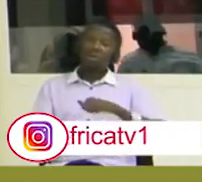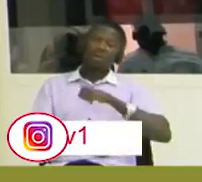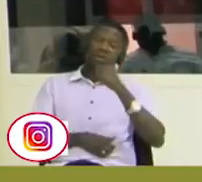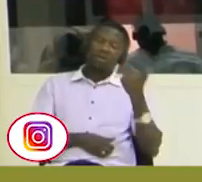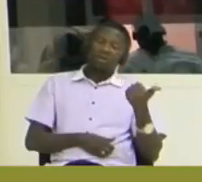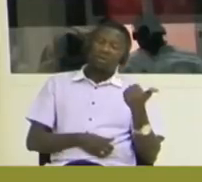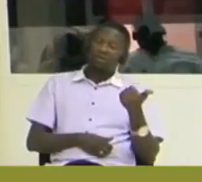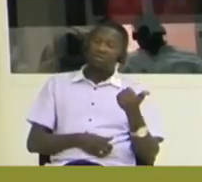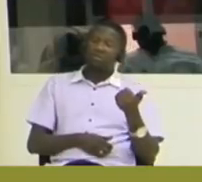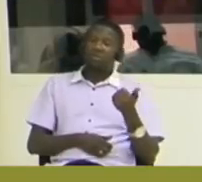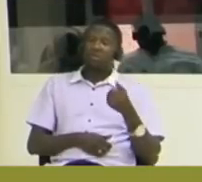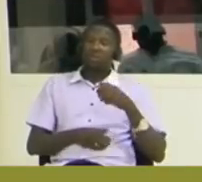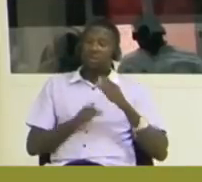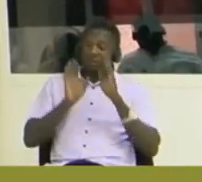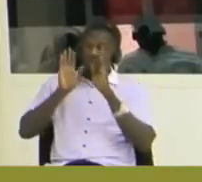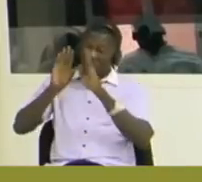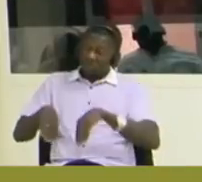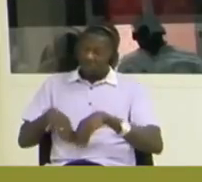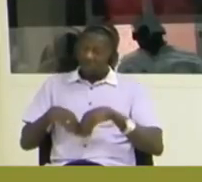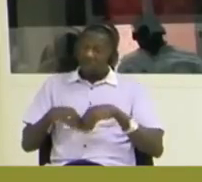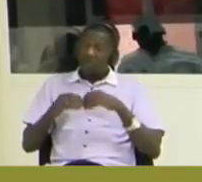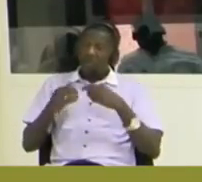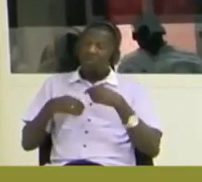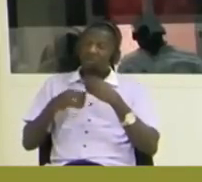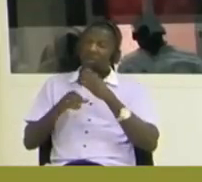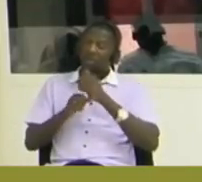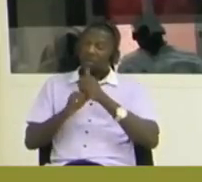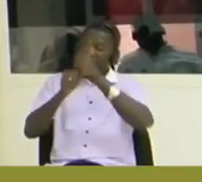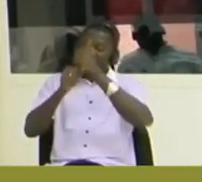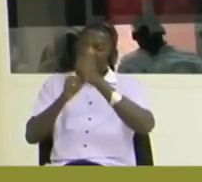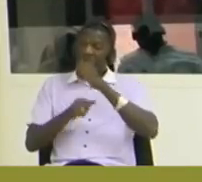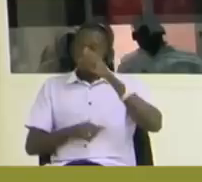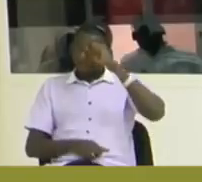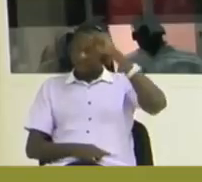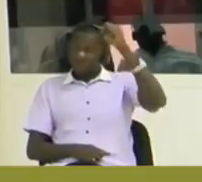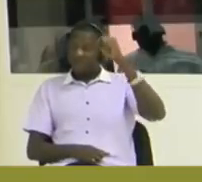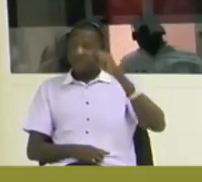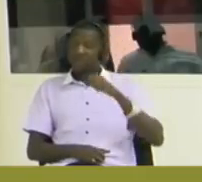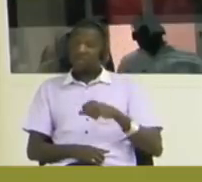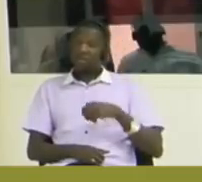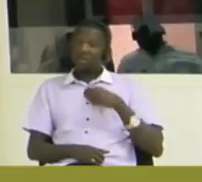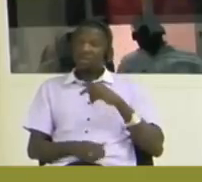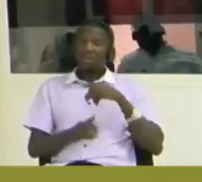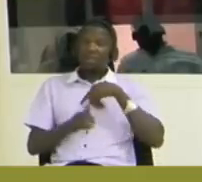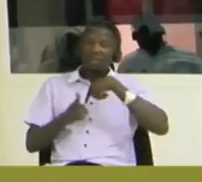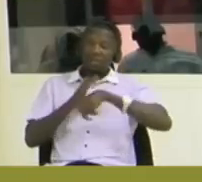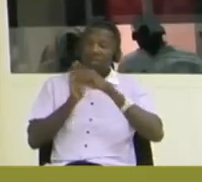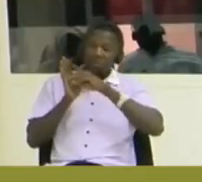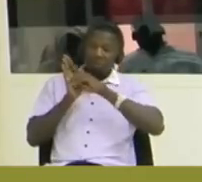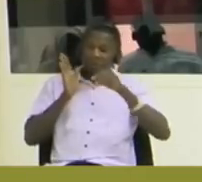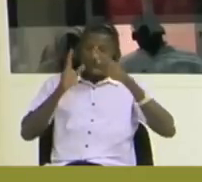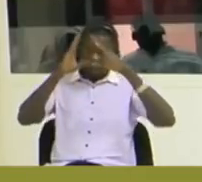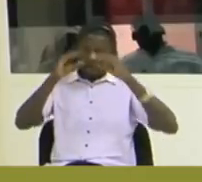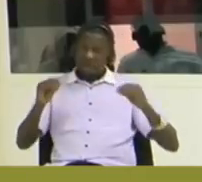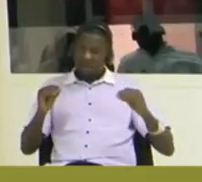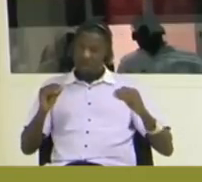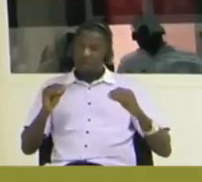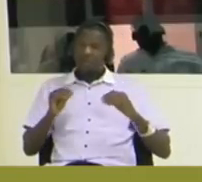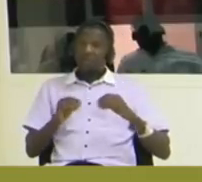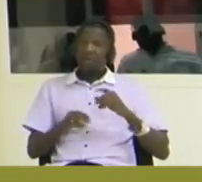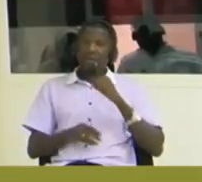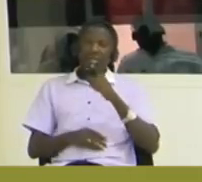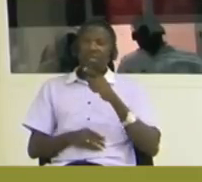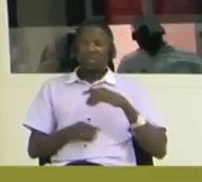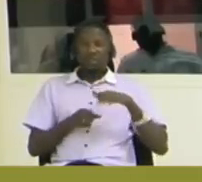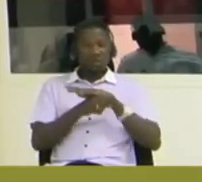and dropping off the acting president in a private house, that